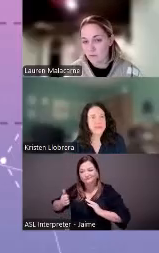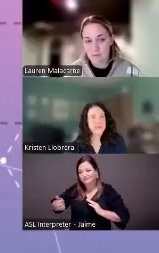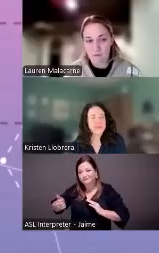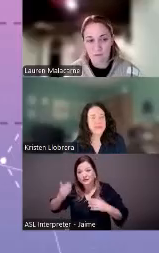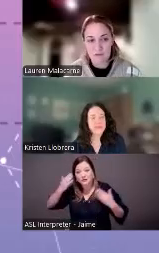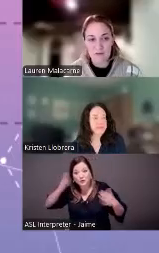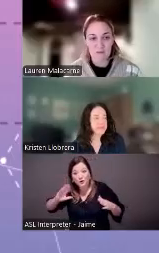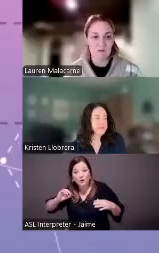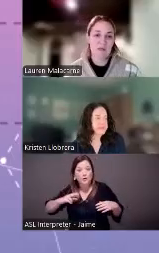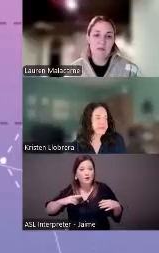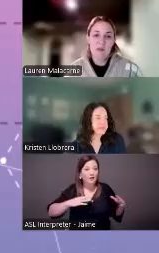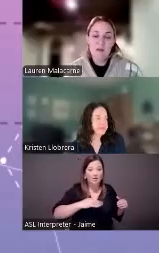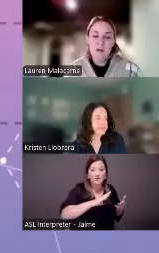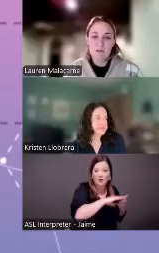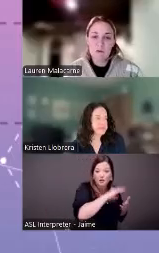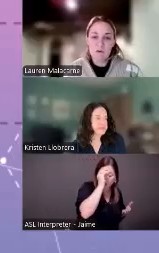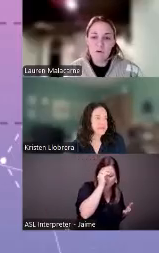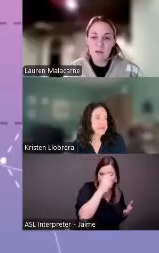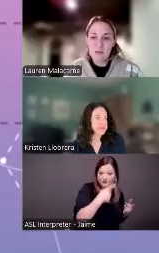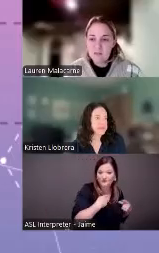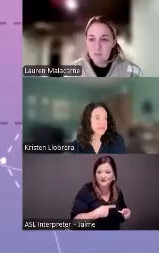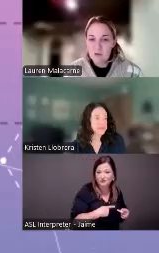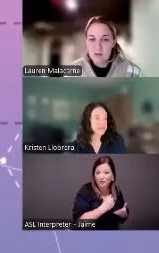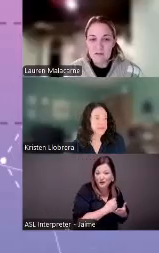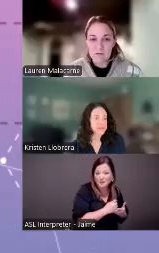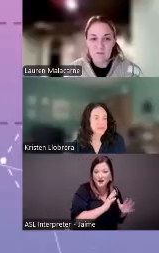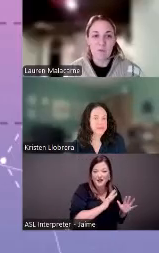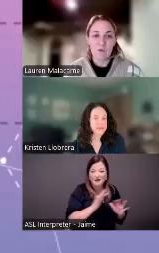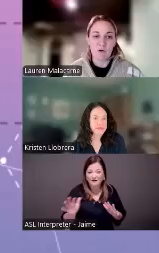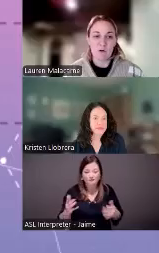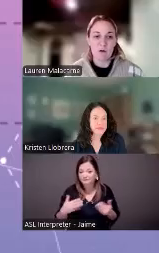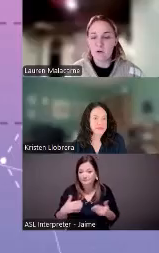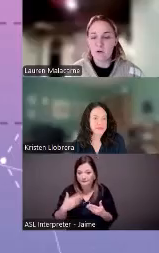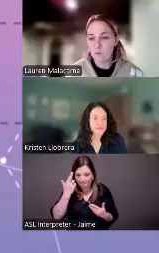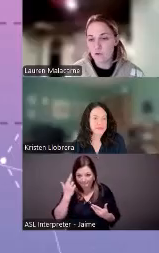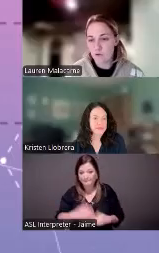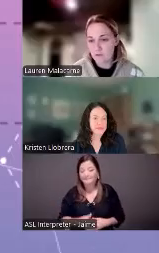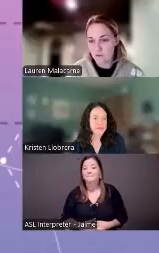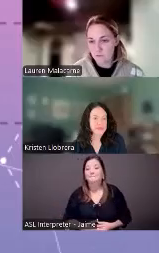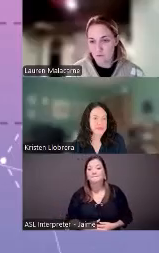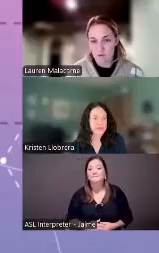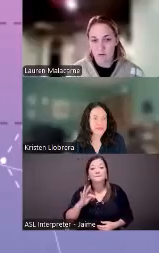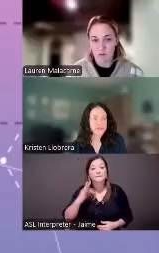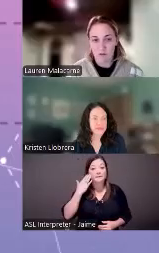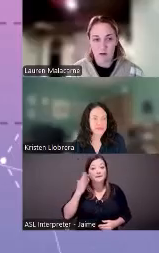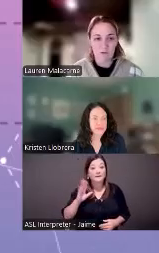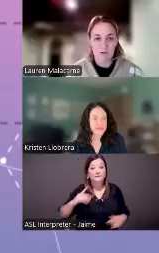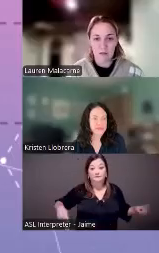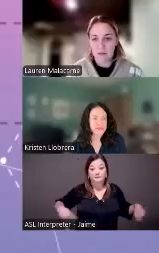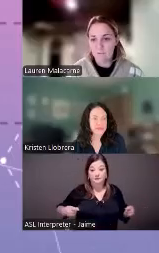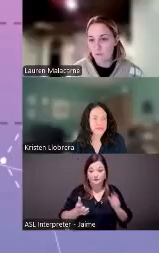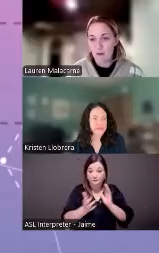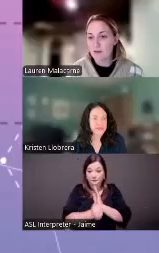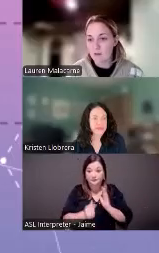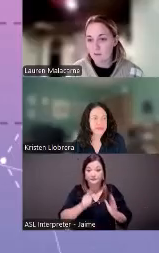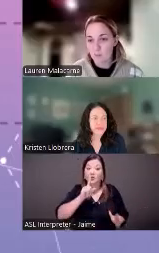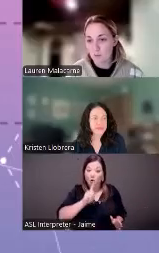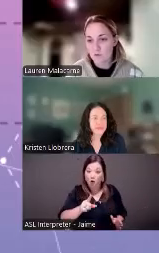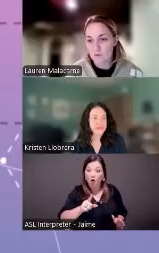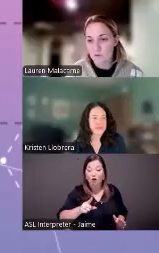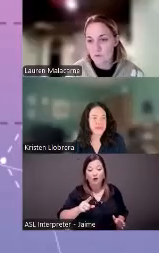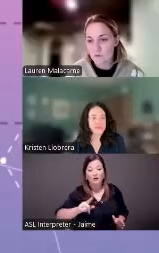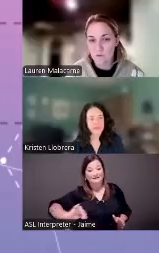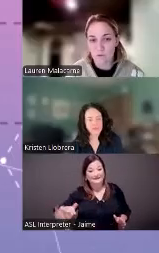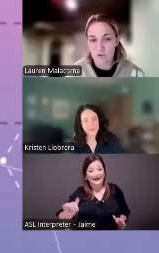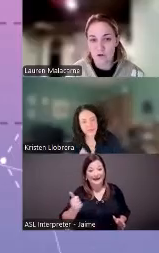or for some other reason. And so, in case anybody is unfamiliar, wheelchair skills really are kind of like, anything that a